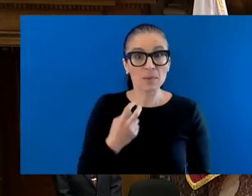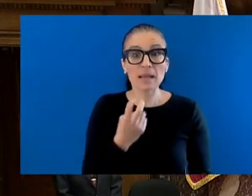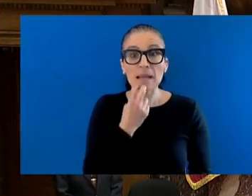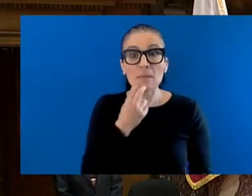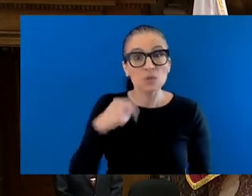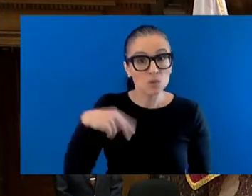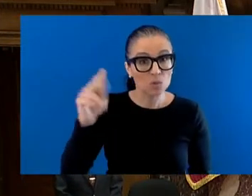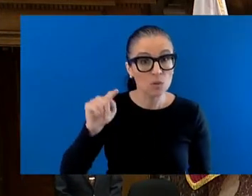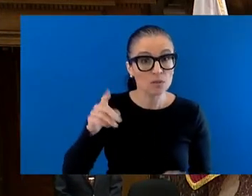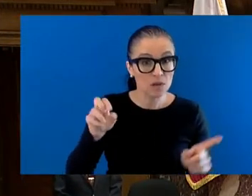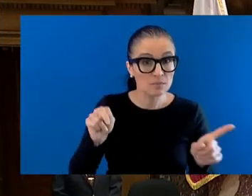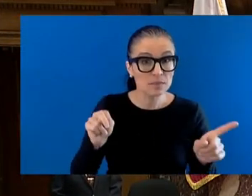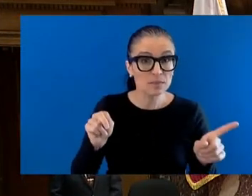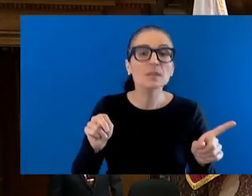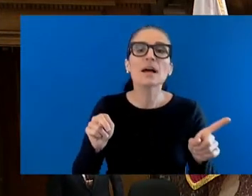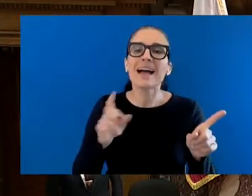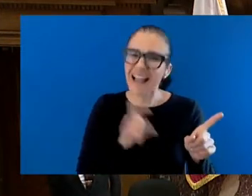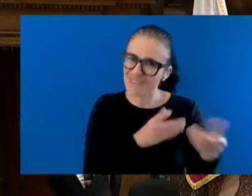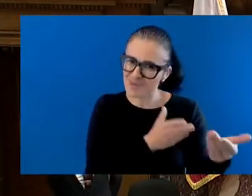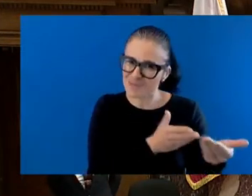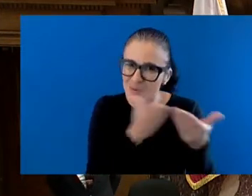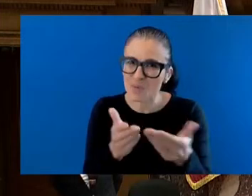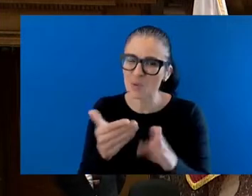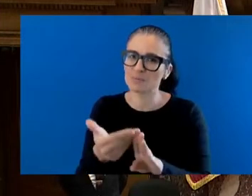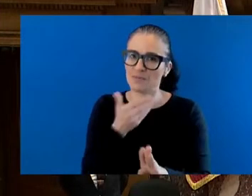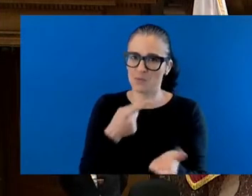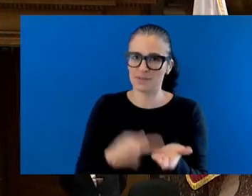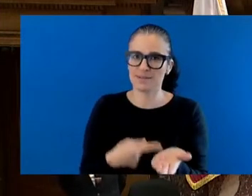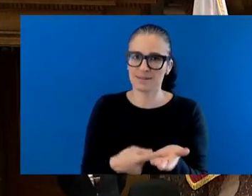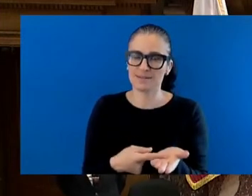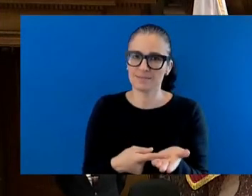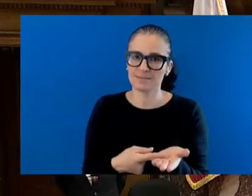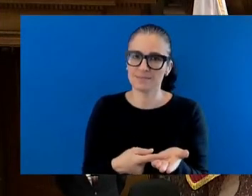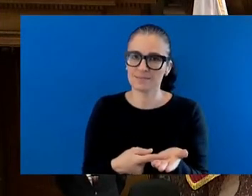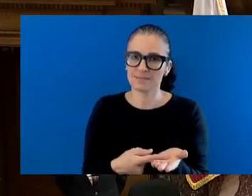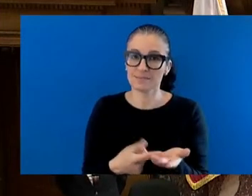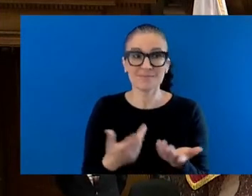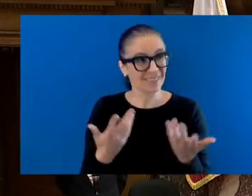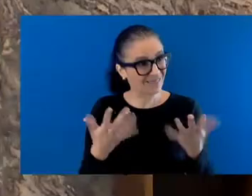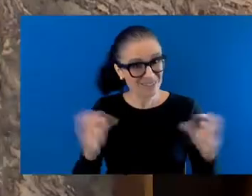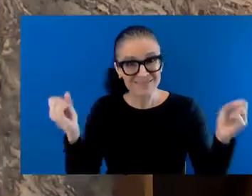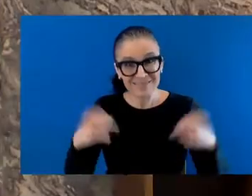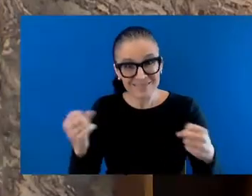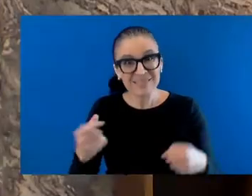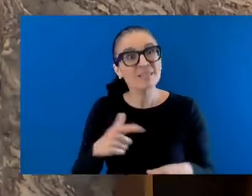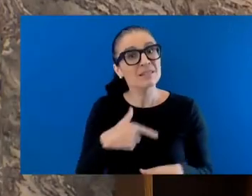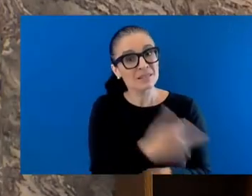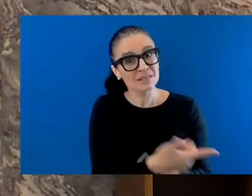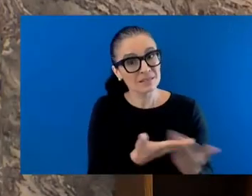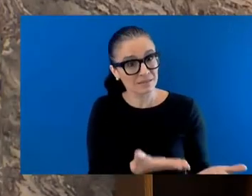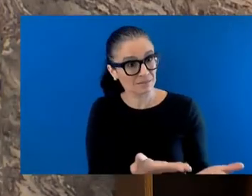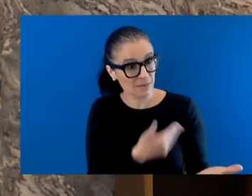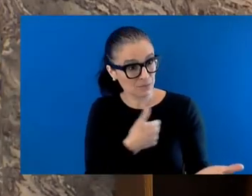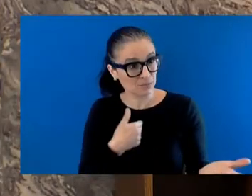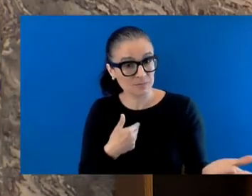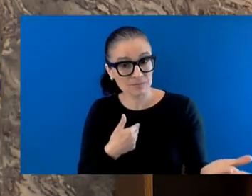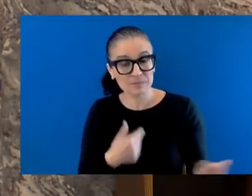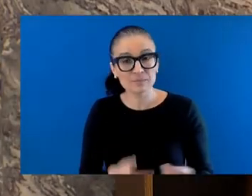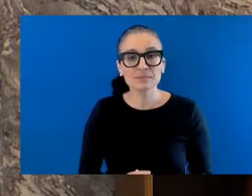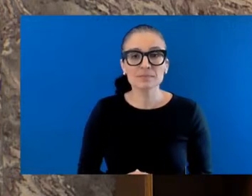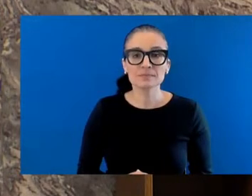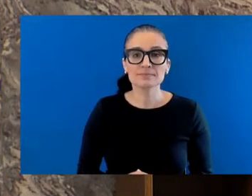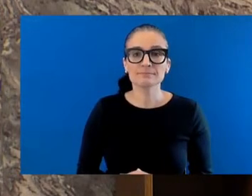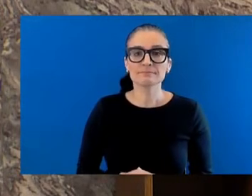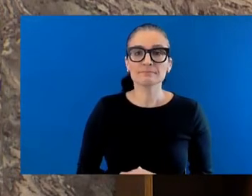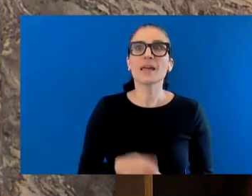first. Leave has been granted. Yeah, thank you very much, Mr. Speaker. I assumed that reading the actual